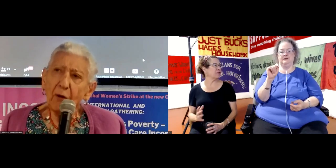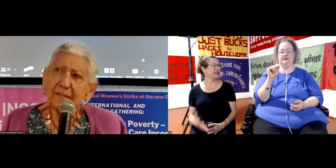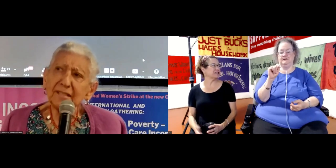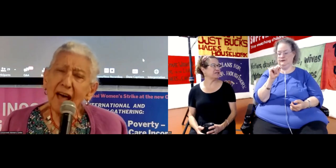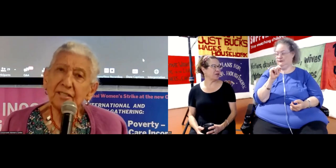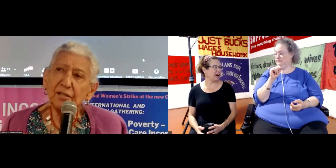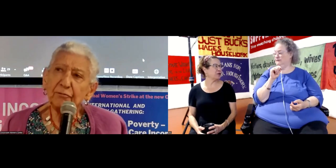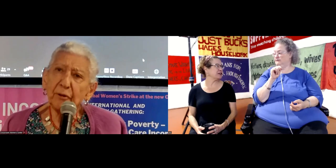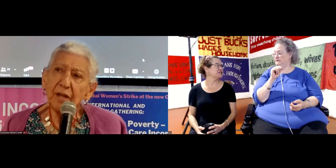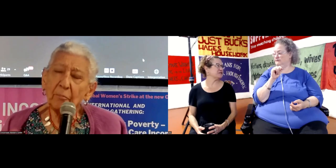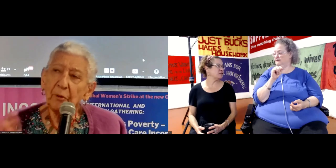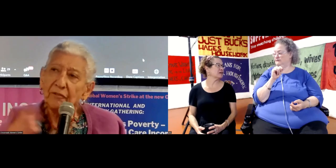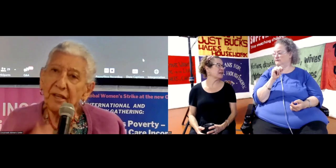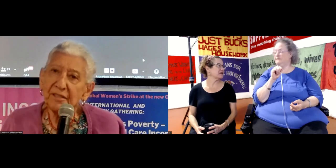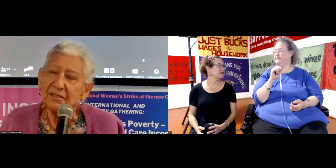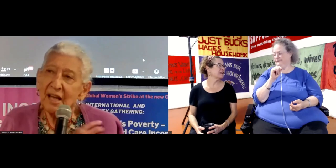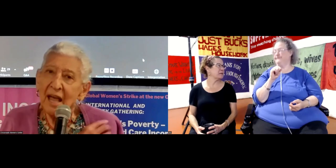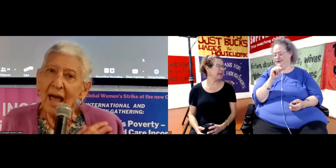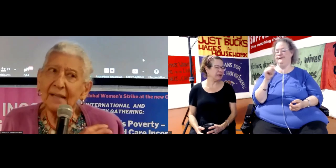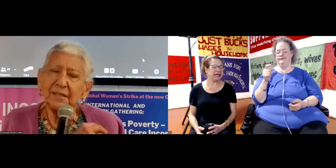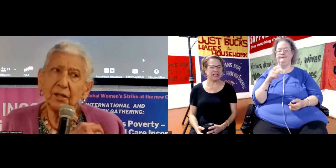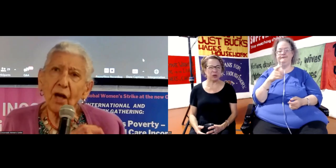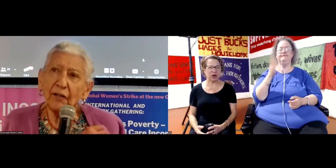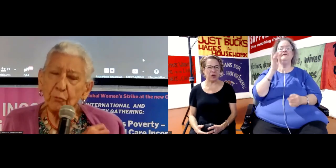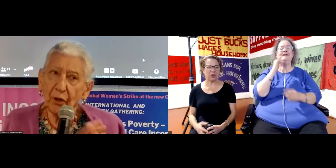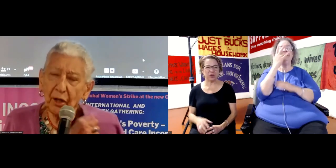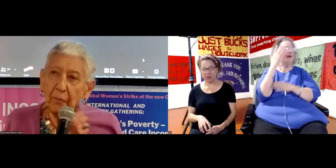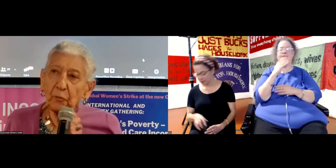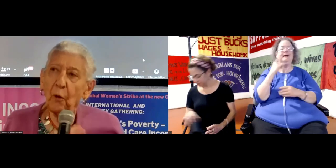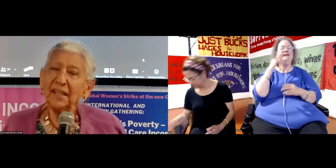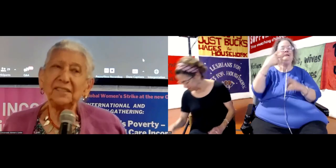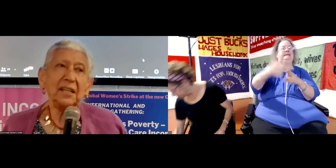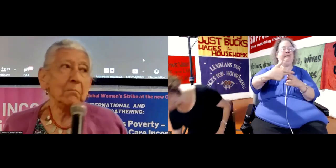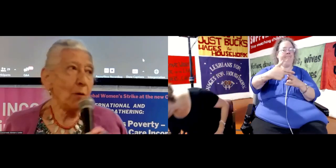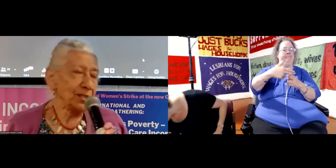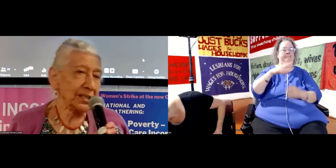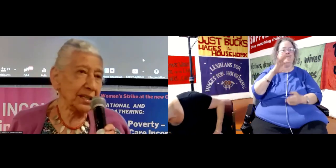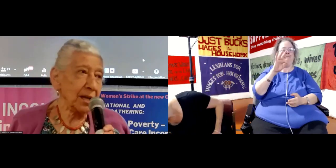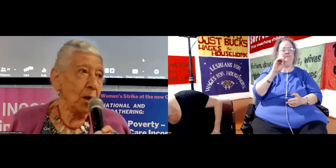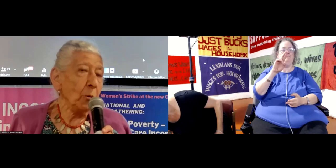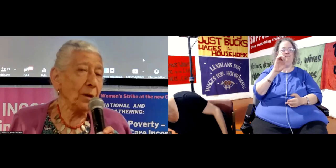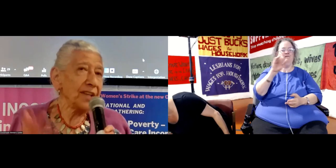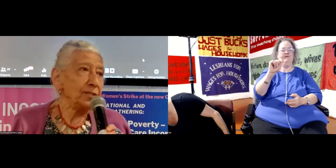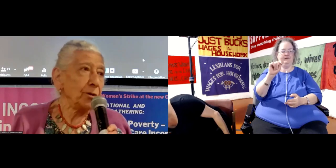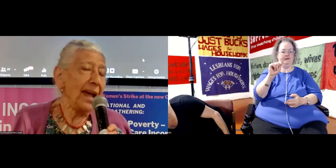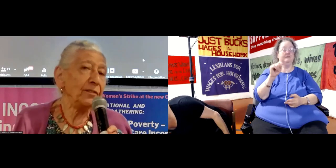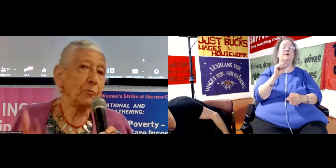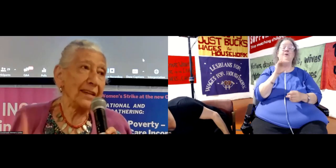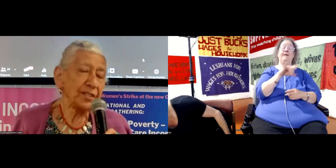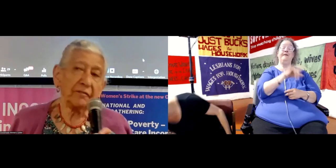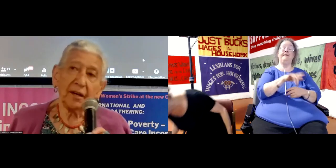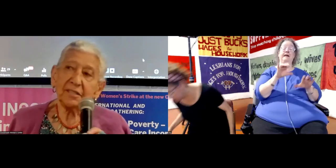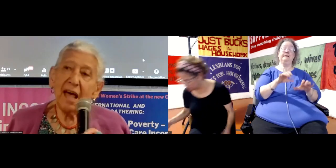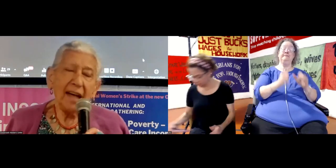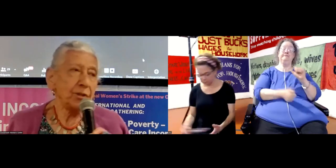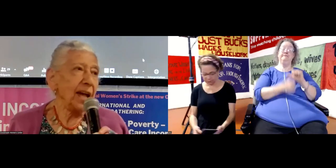Johnson Forrest lasted for a number of years and did a lot of work, but what it did mostly was educate the